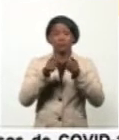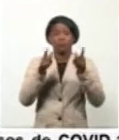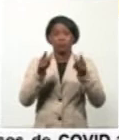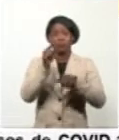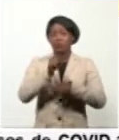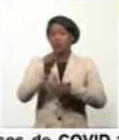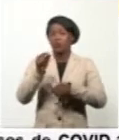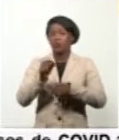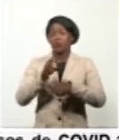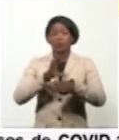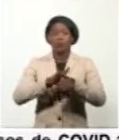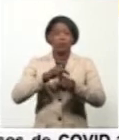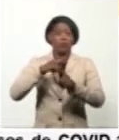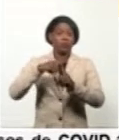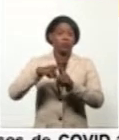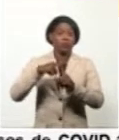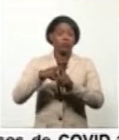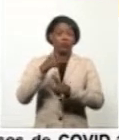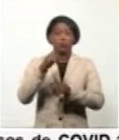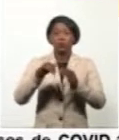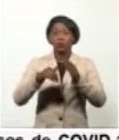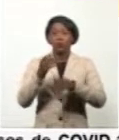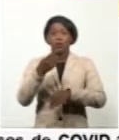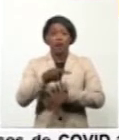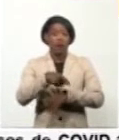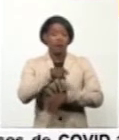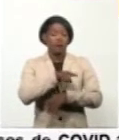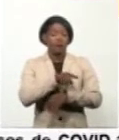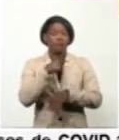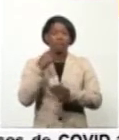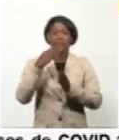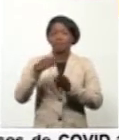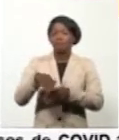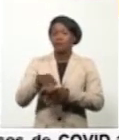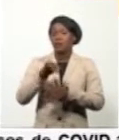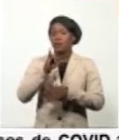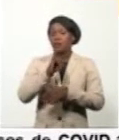1,643,238 cases, and in a single day, yesterday,